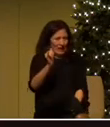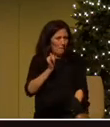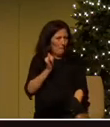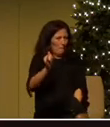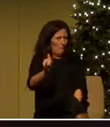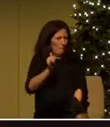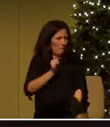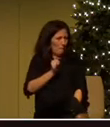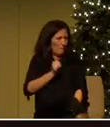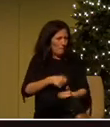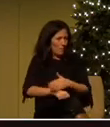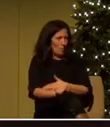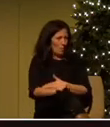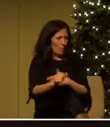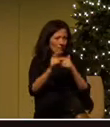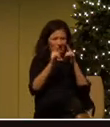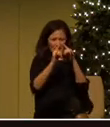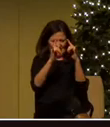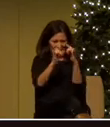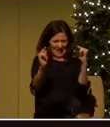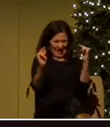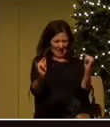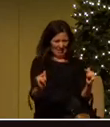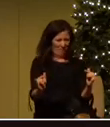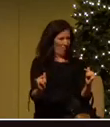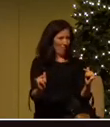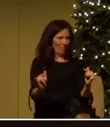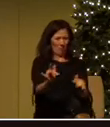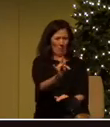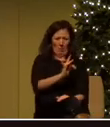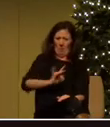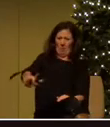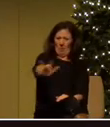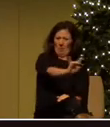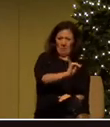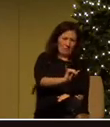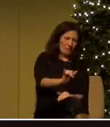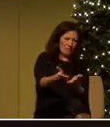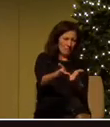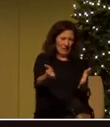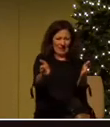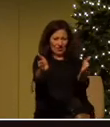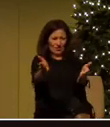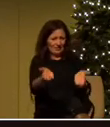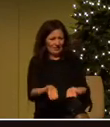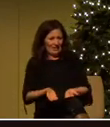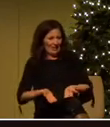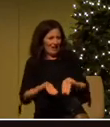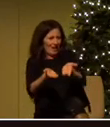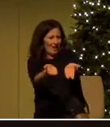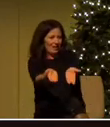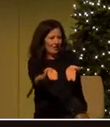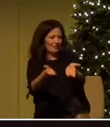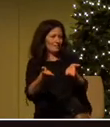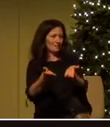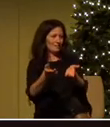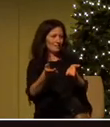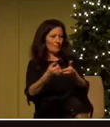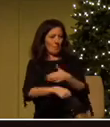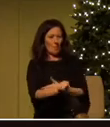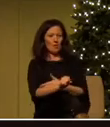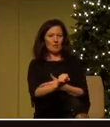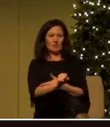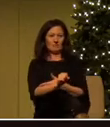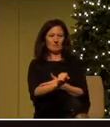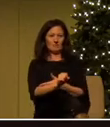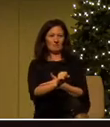and born in a stable, laid in a manger. Born so that God would live life